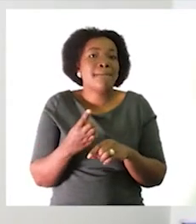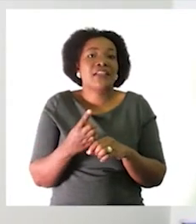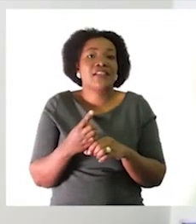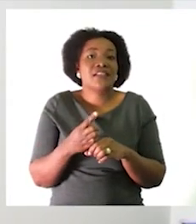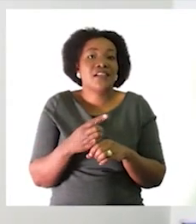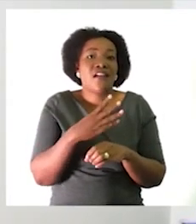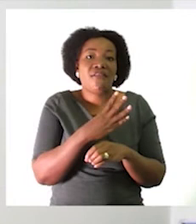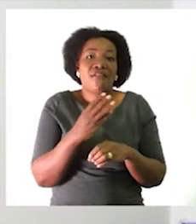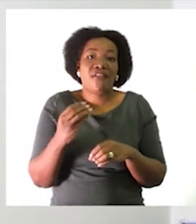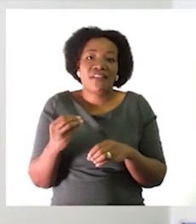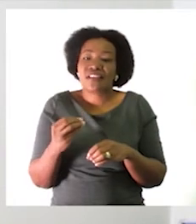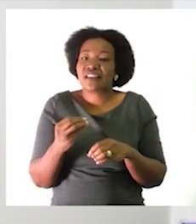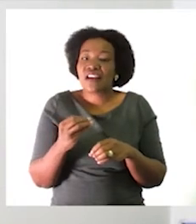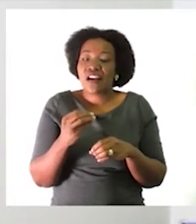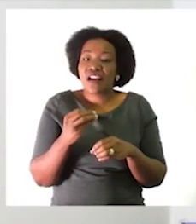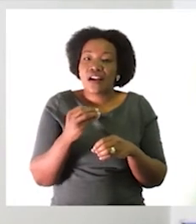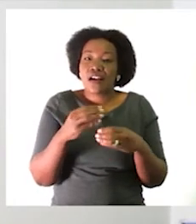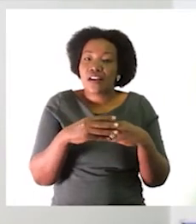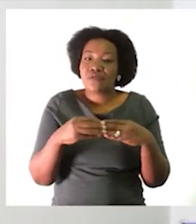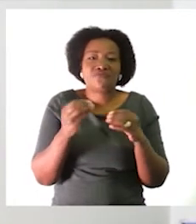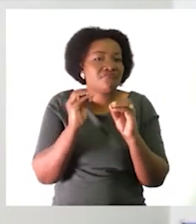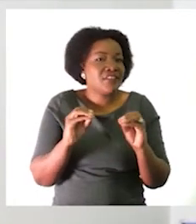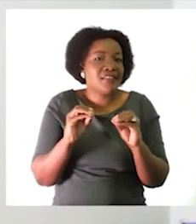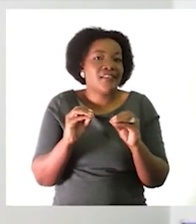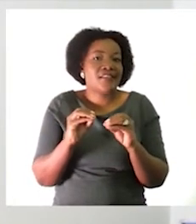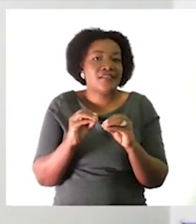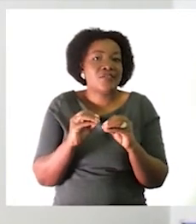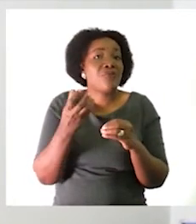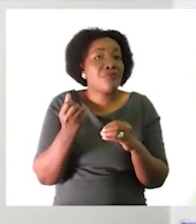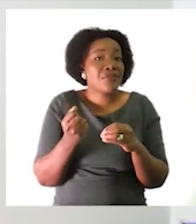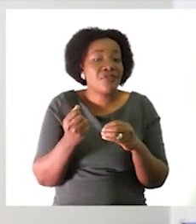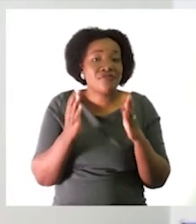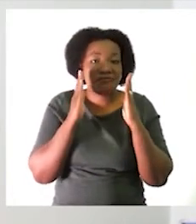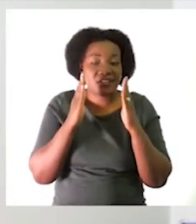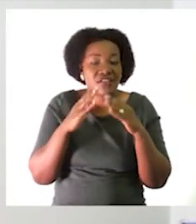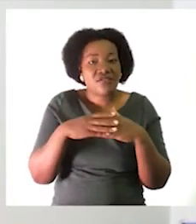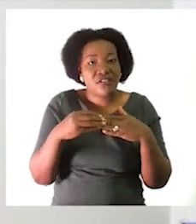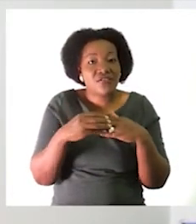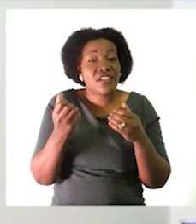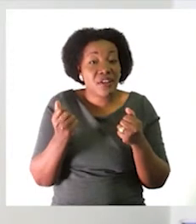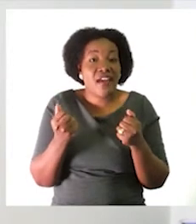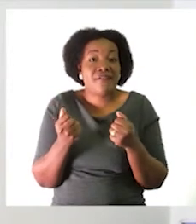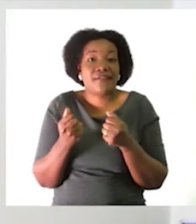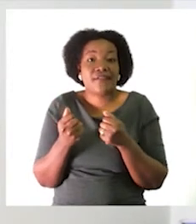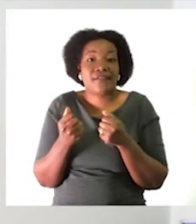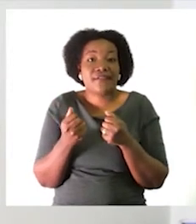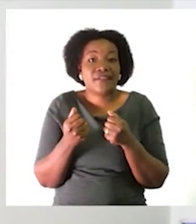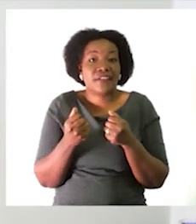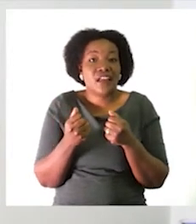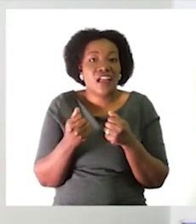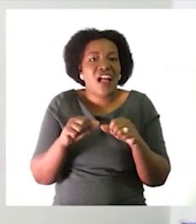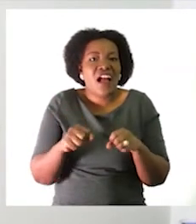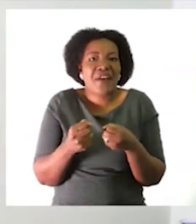we can only break up the money according to the notes we have. Correct? So how can we break